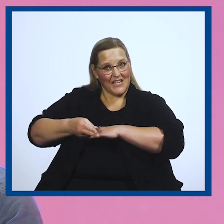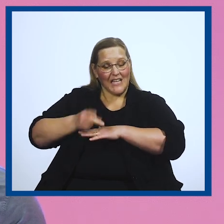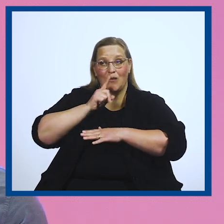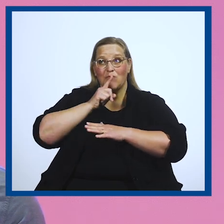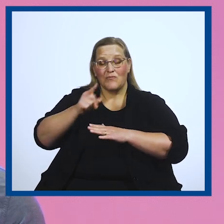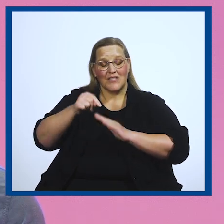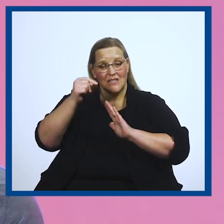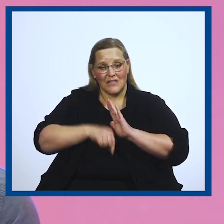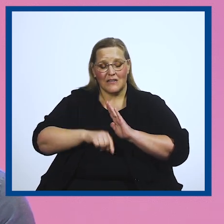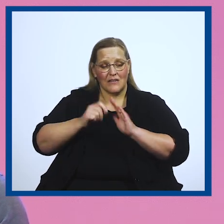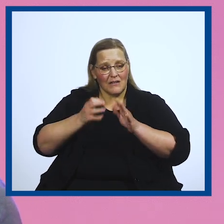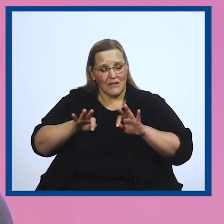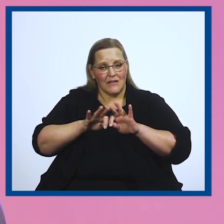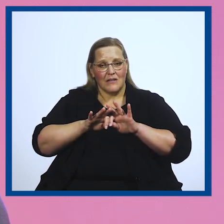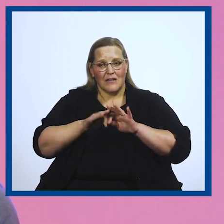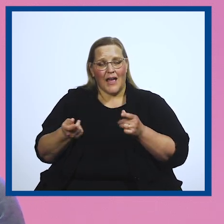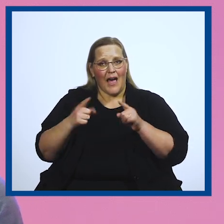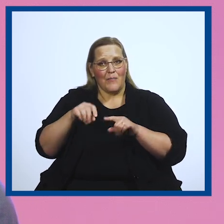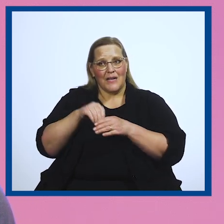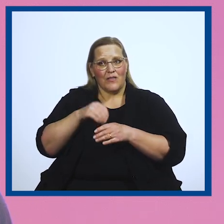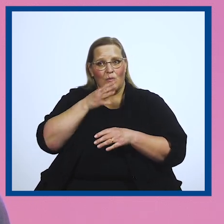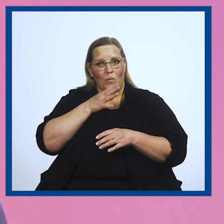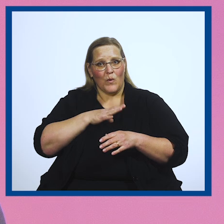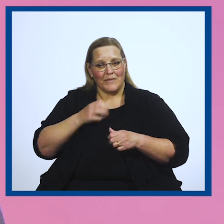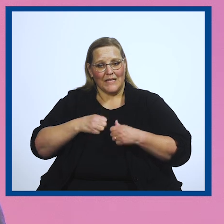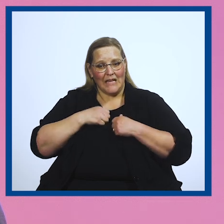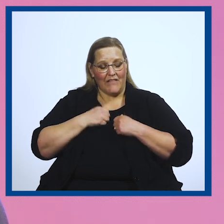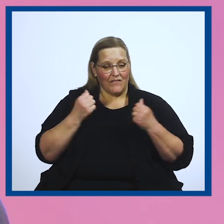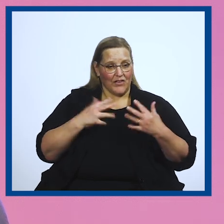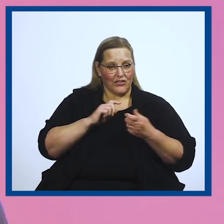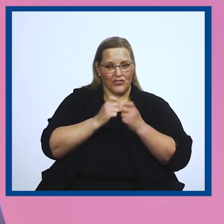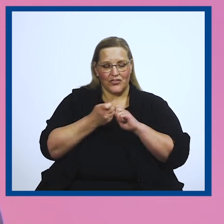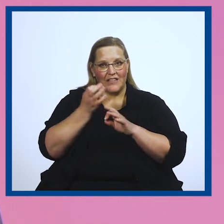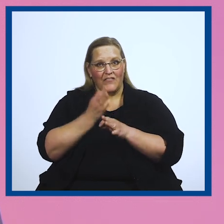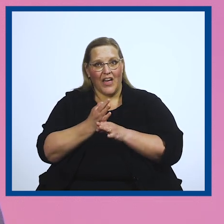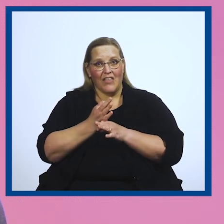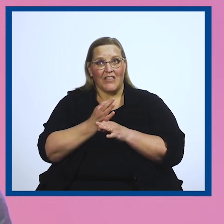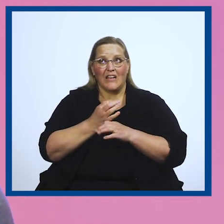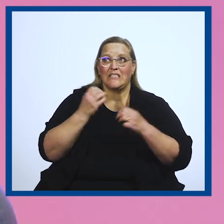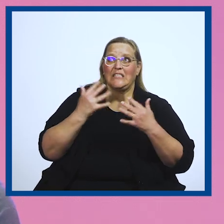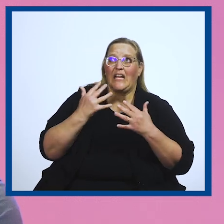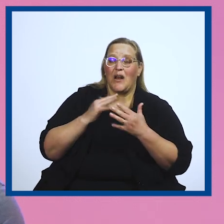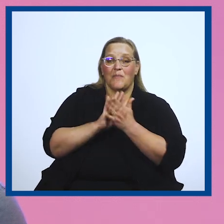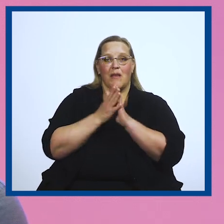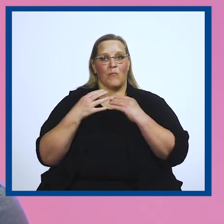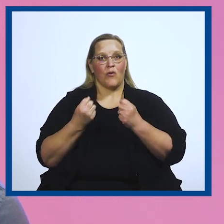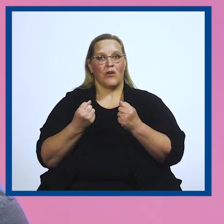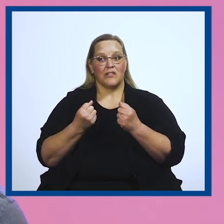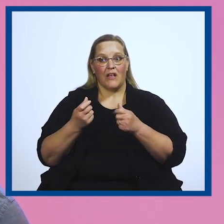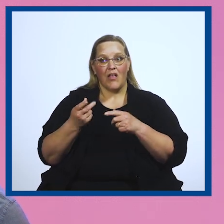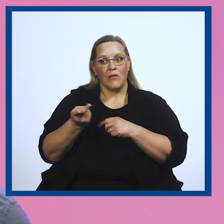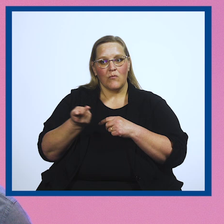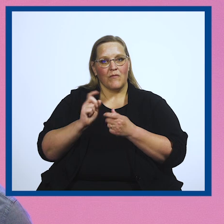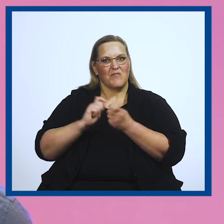deep happened in them that they went from fear to faith. They went from cowering to courage. They were changed and